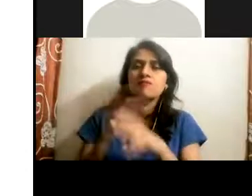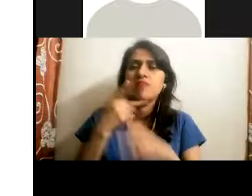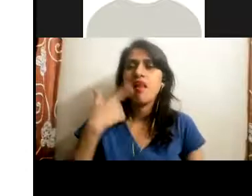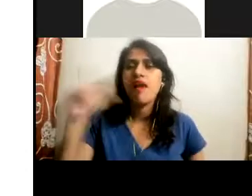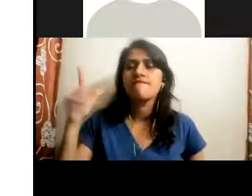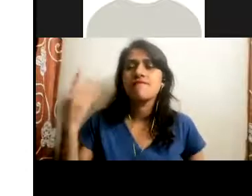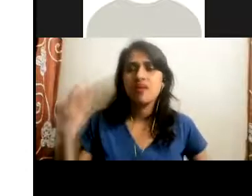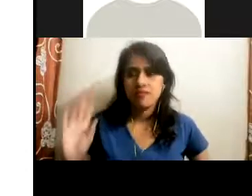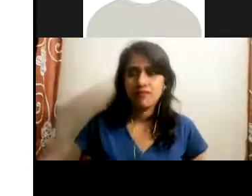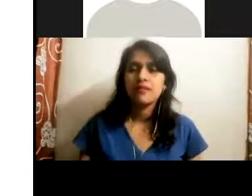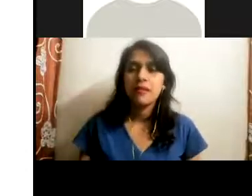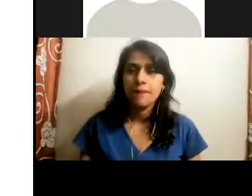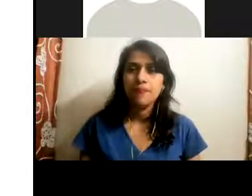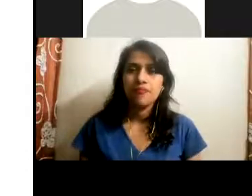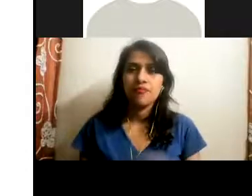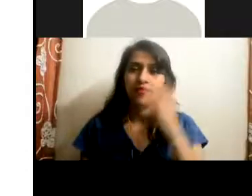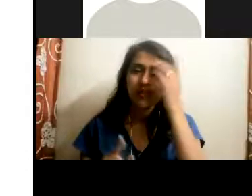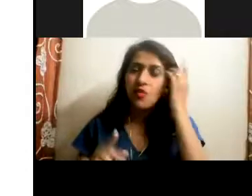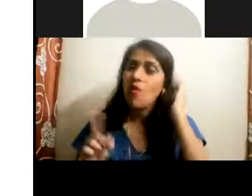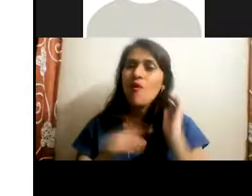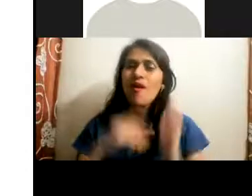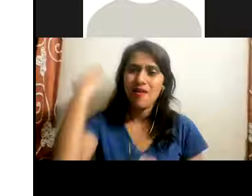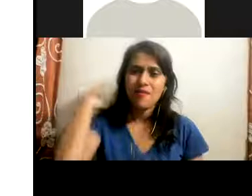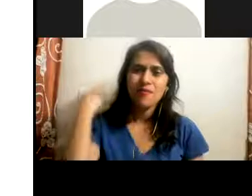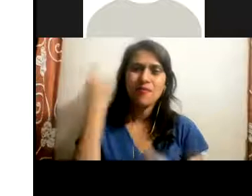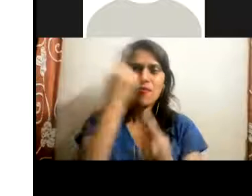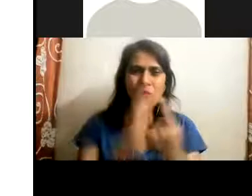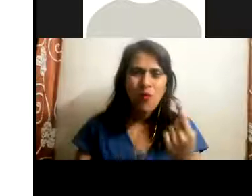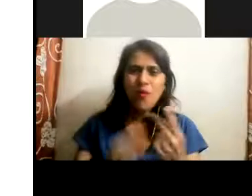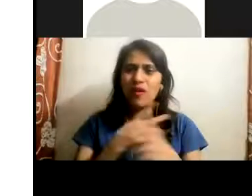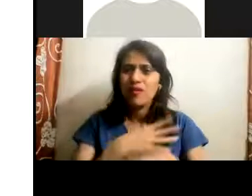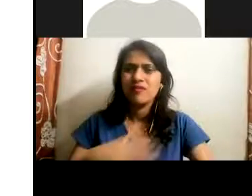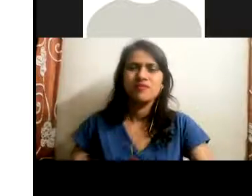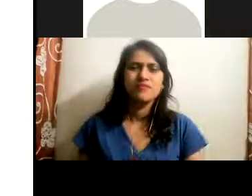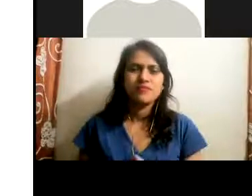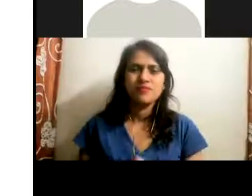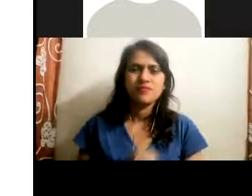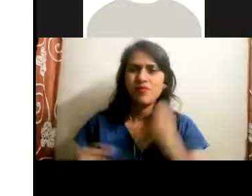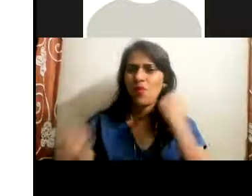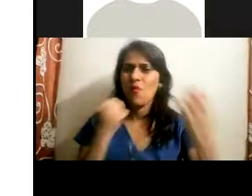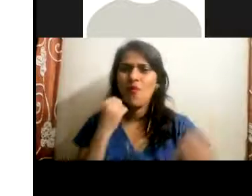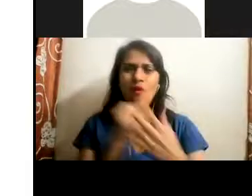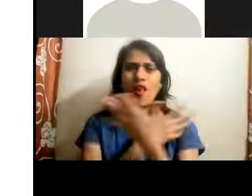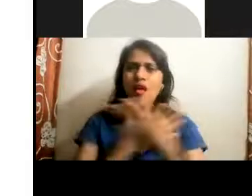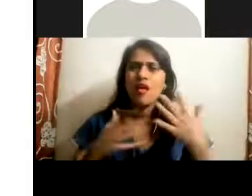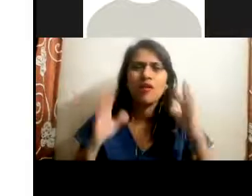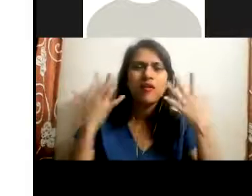conditions, we have the muscular dystrophy, which is a degenerative